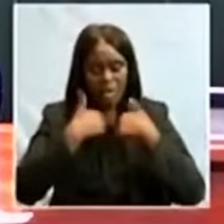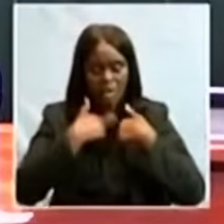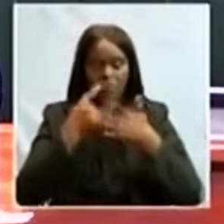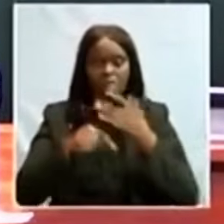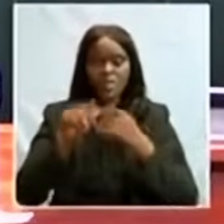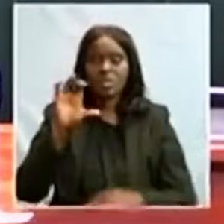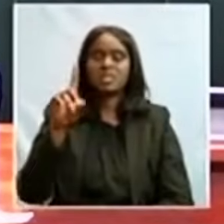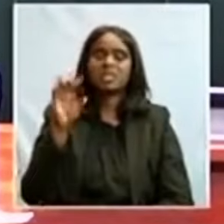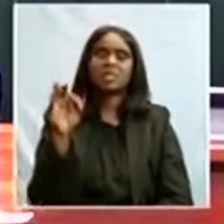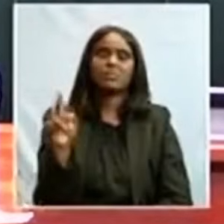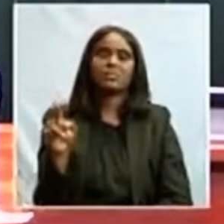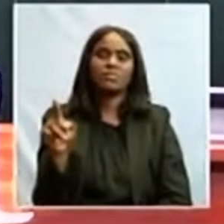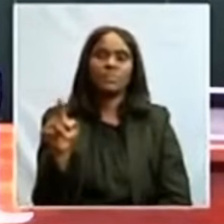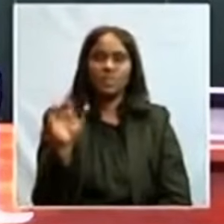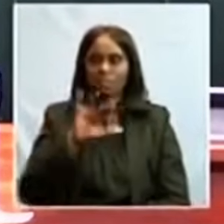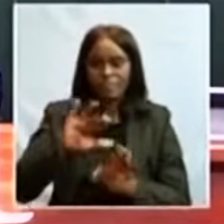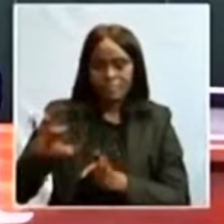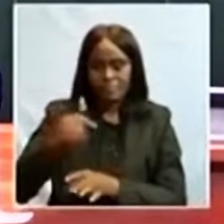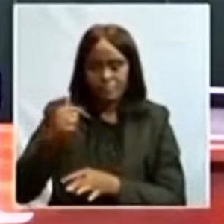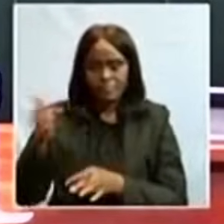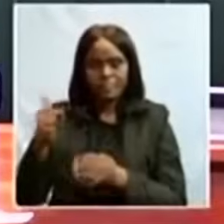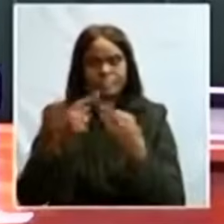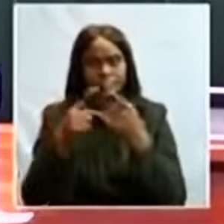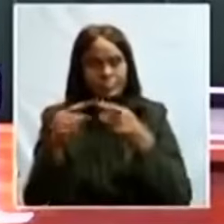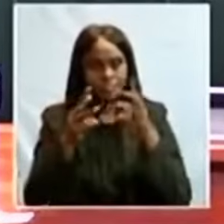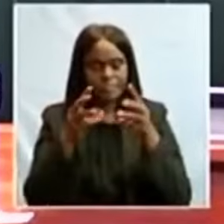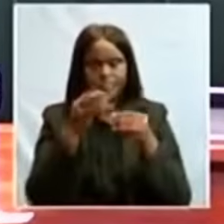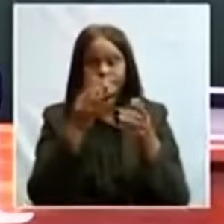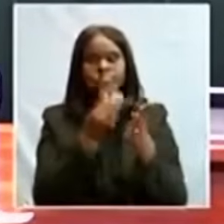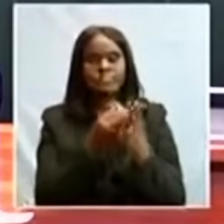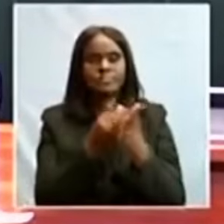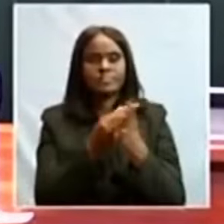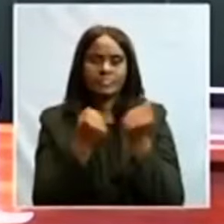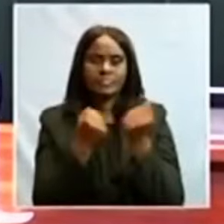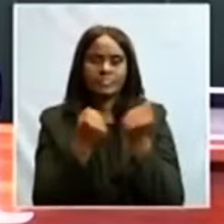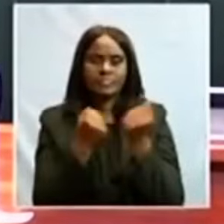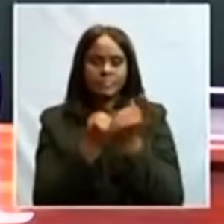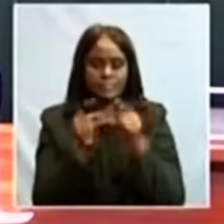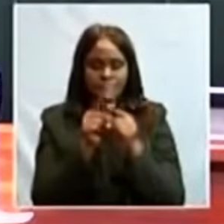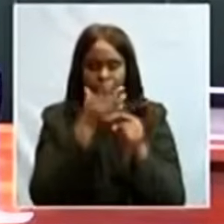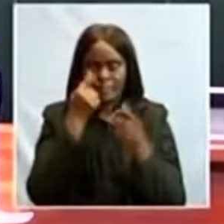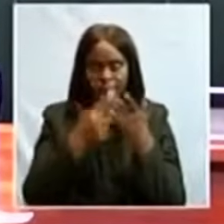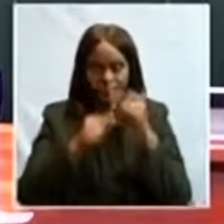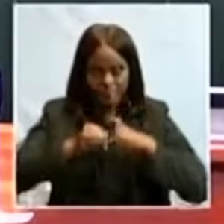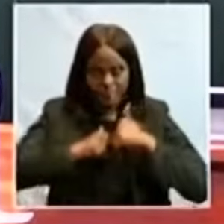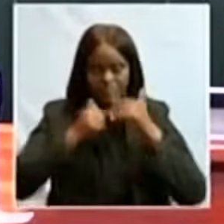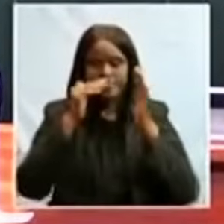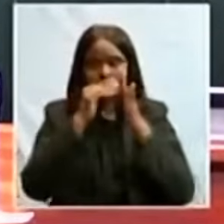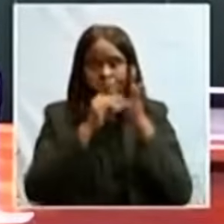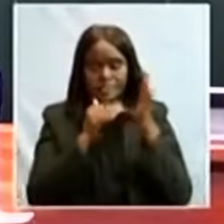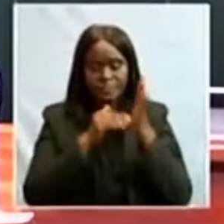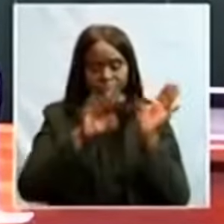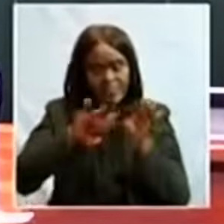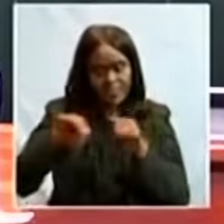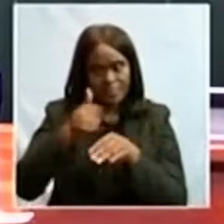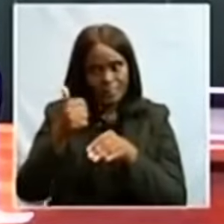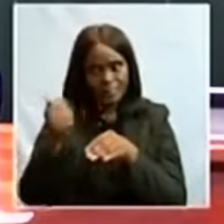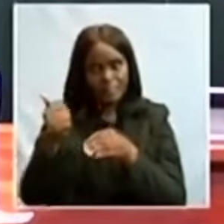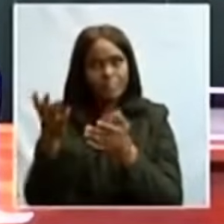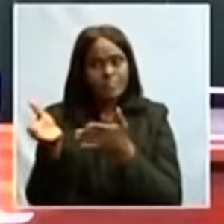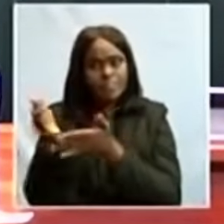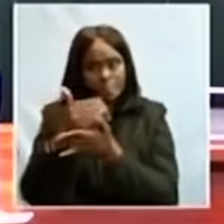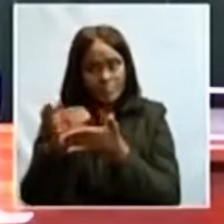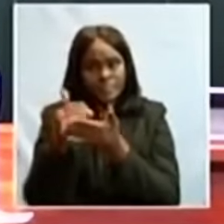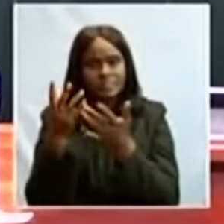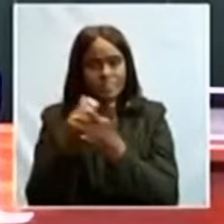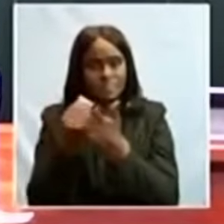CDF, besides other avenues of financing. And let's underline, besides other avenues